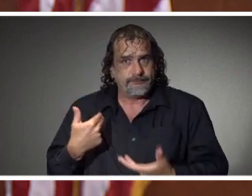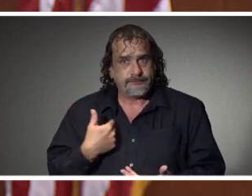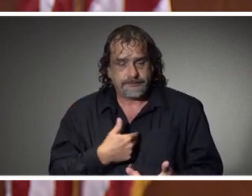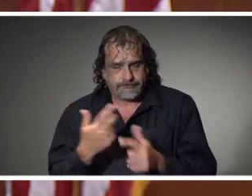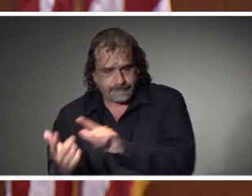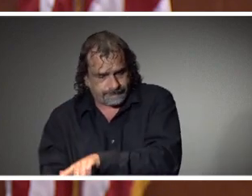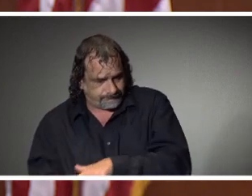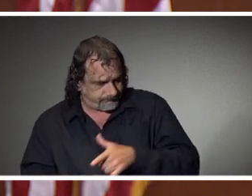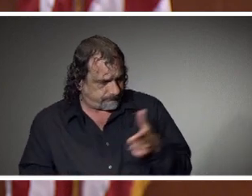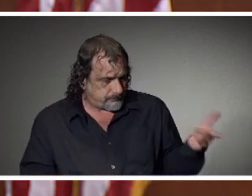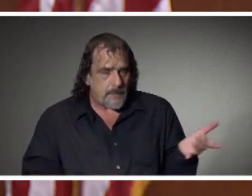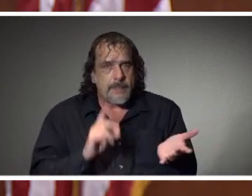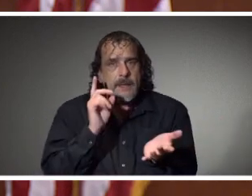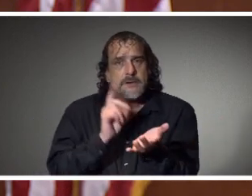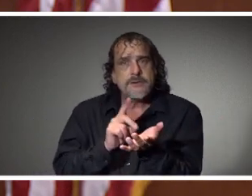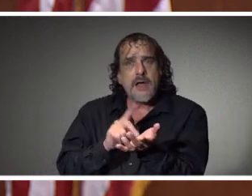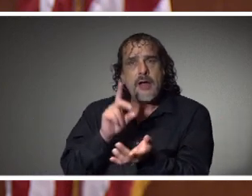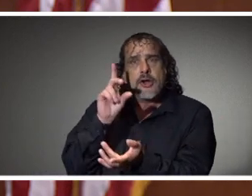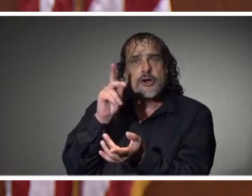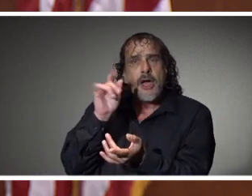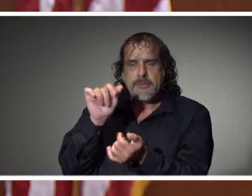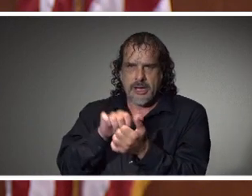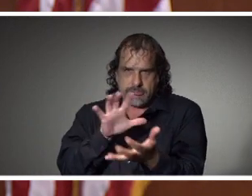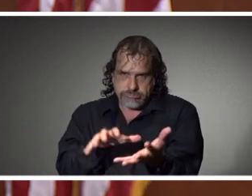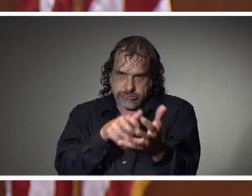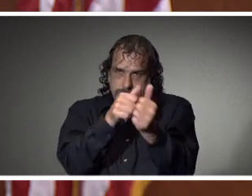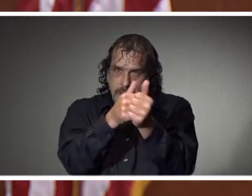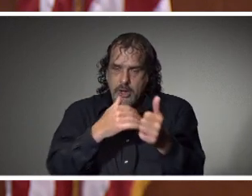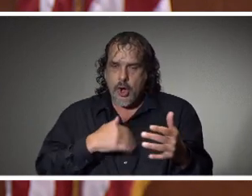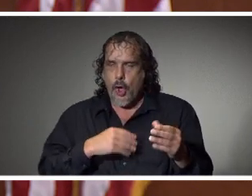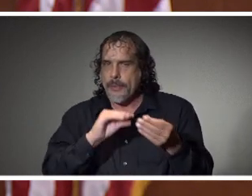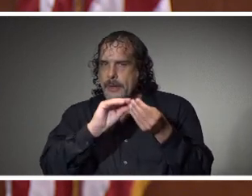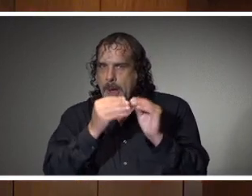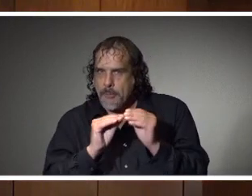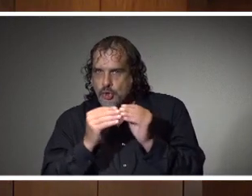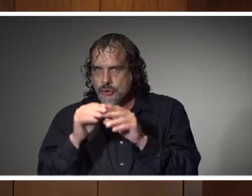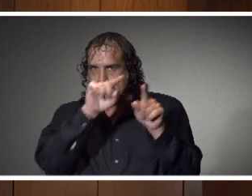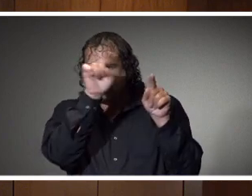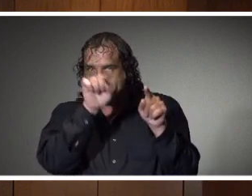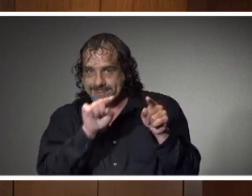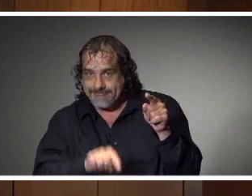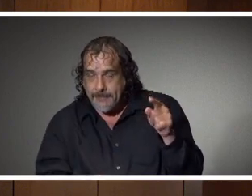turn it over to Dr. Dobbs, who's going to give us an update on our cases today.